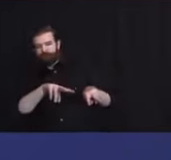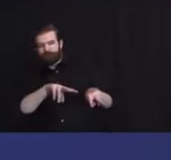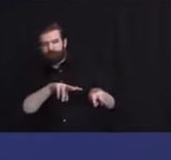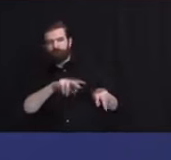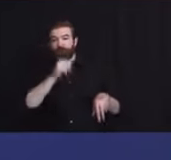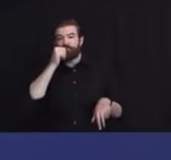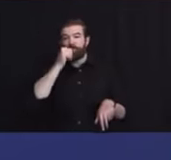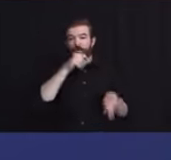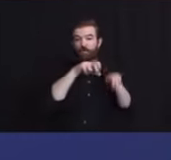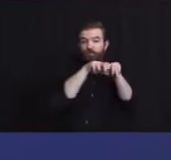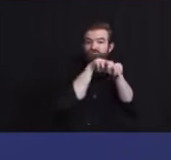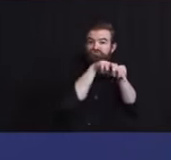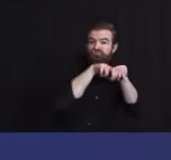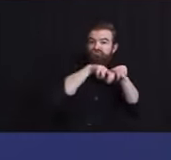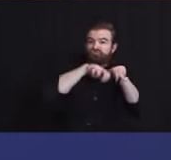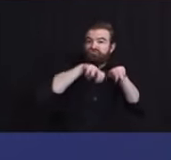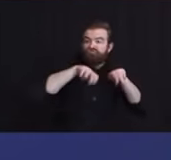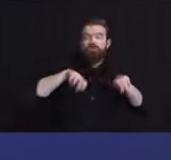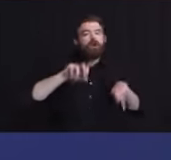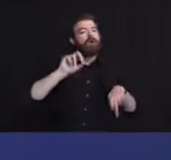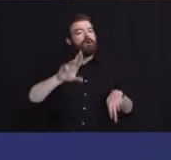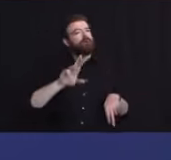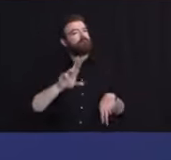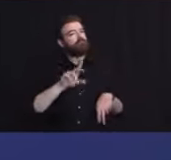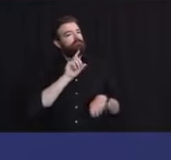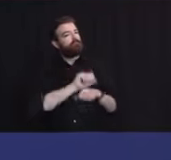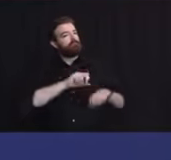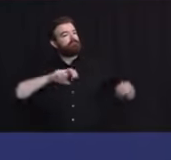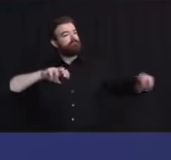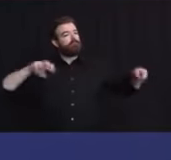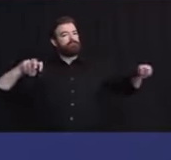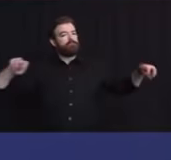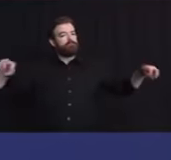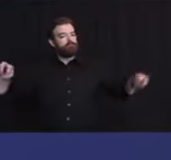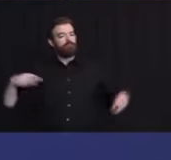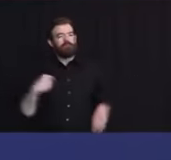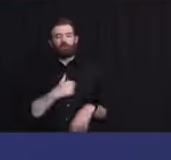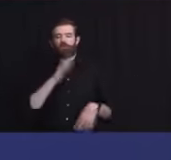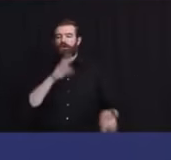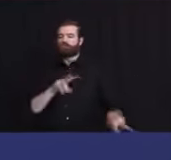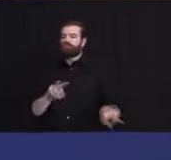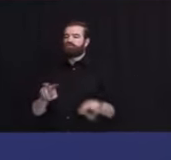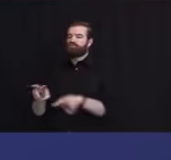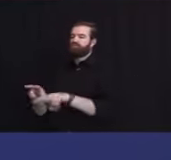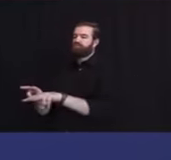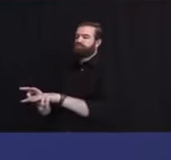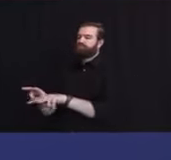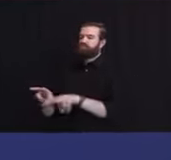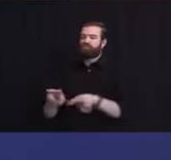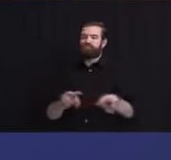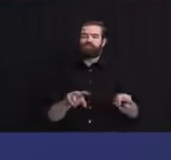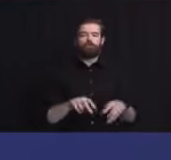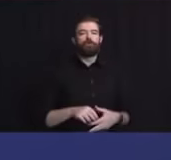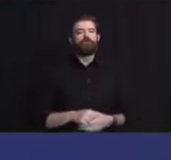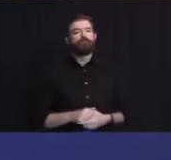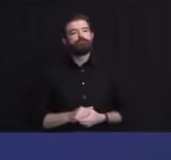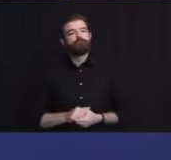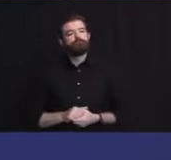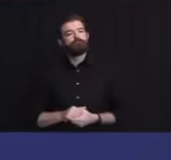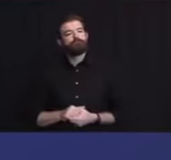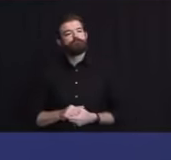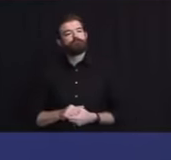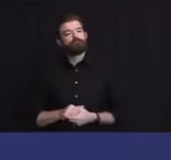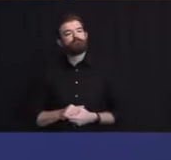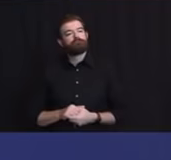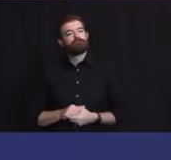be, our colleagues will be focused on that. I think we'll be in a similar rhythm this week that